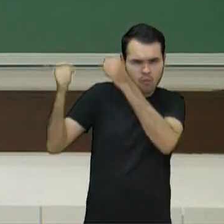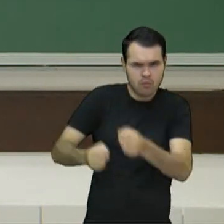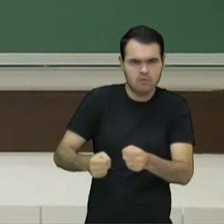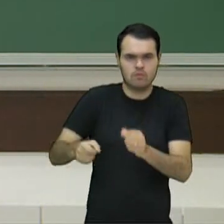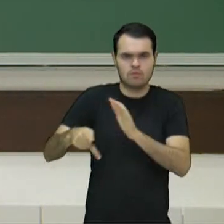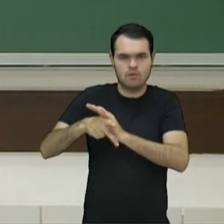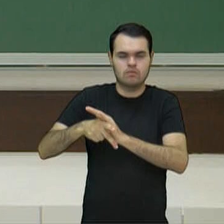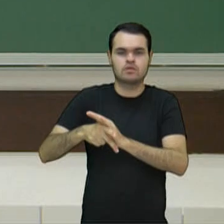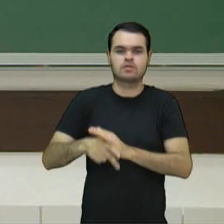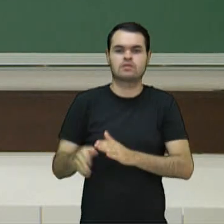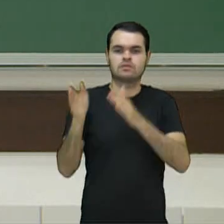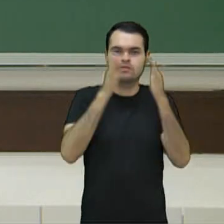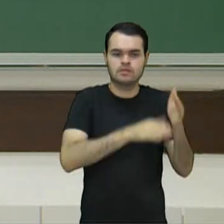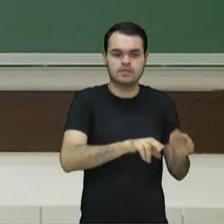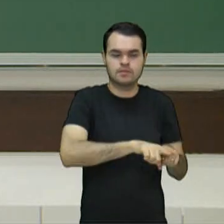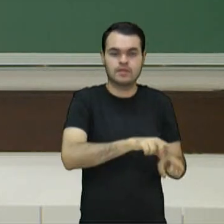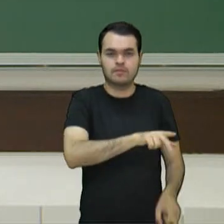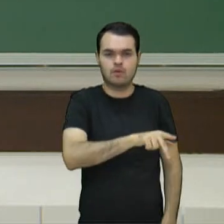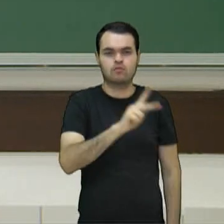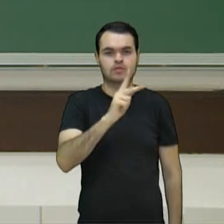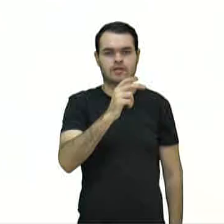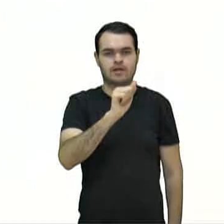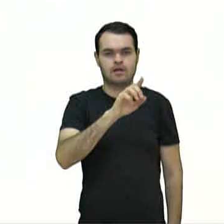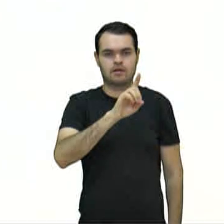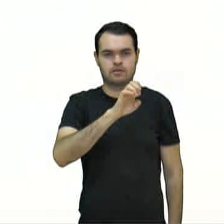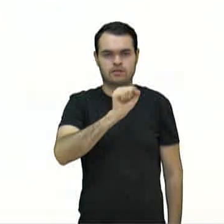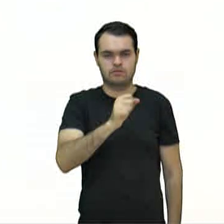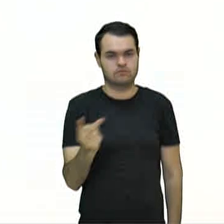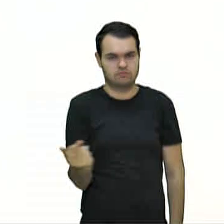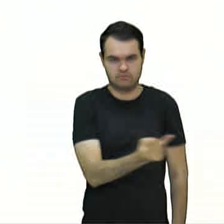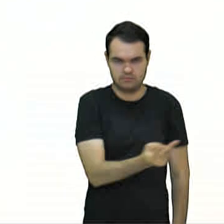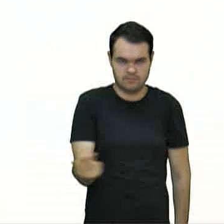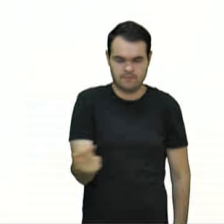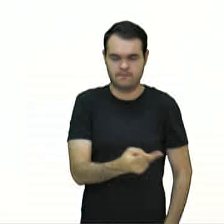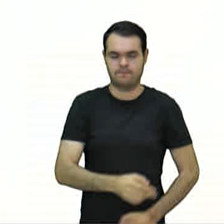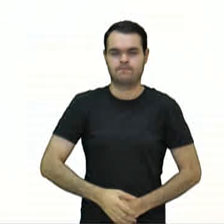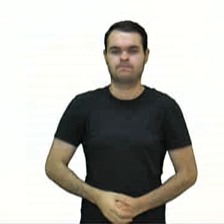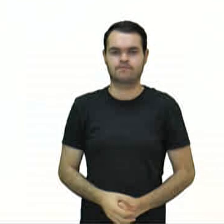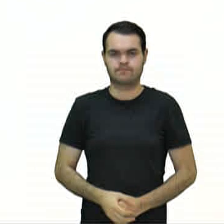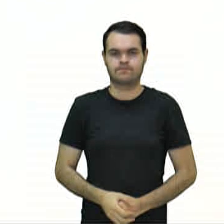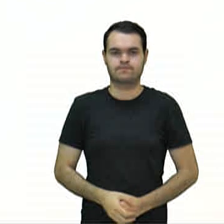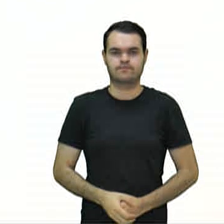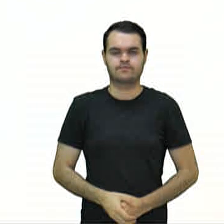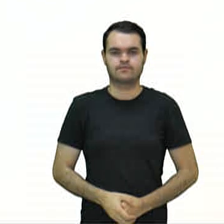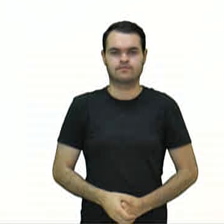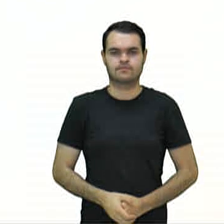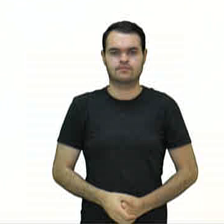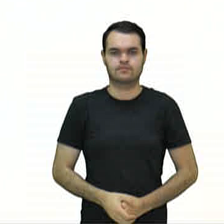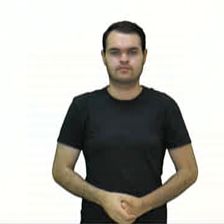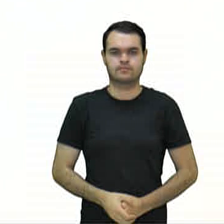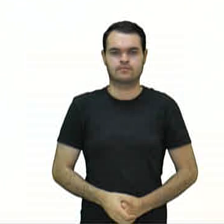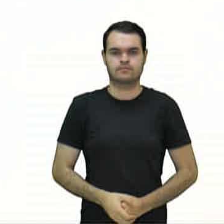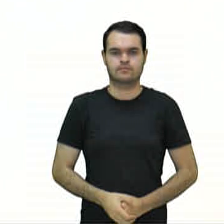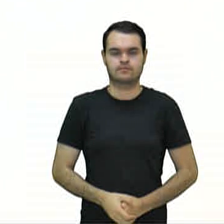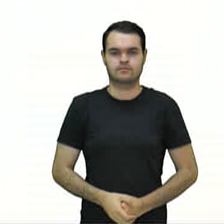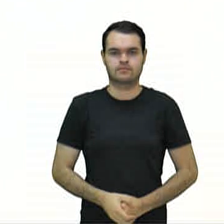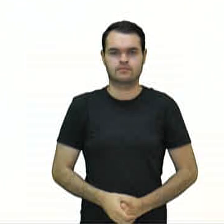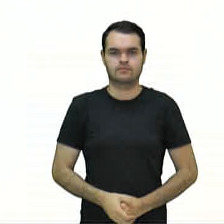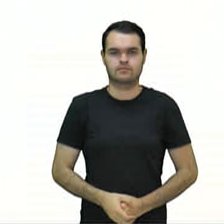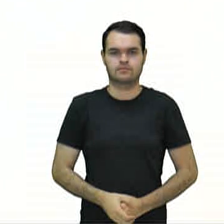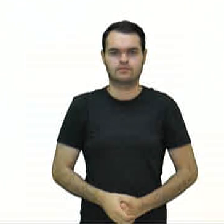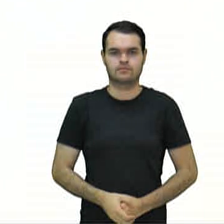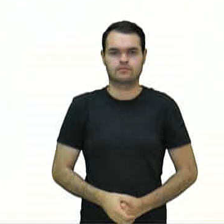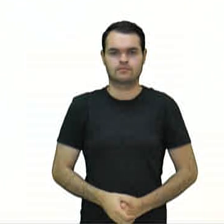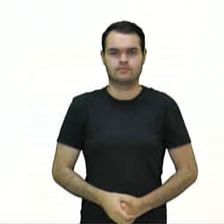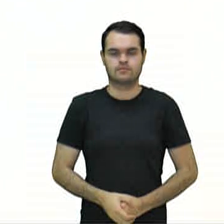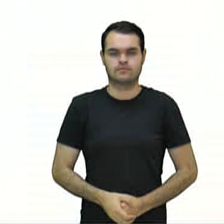e Hades, o deus do submundo. When the three brothers deposed their father, the kingdom of the sea fell